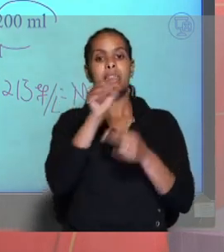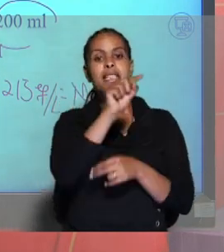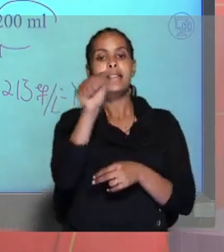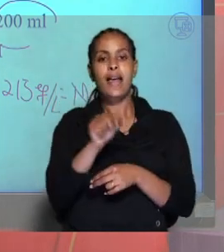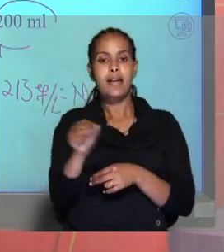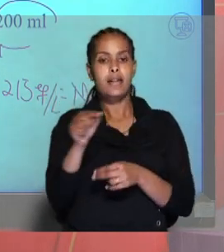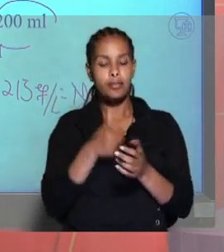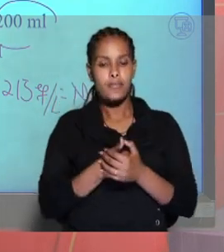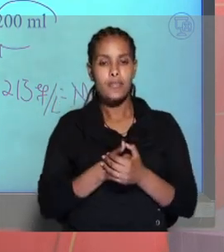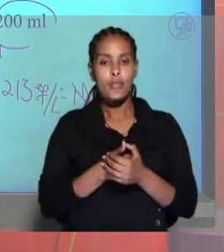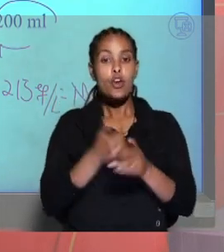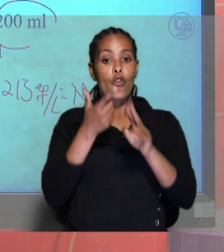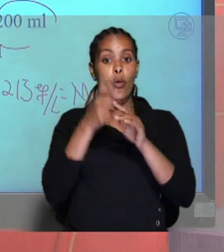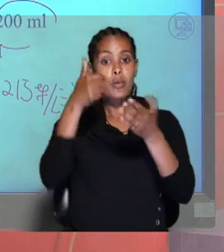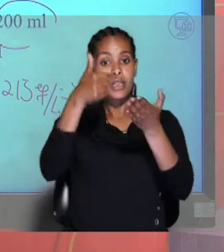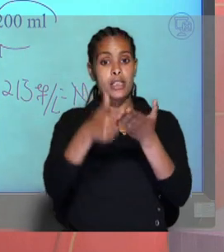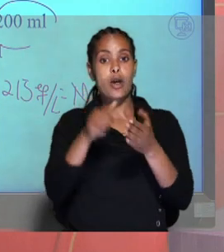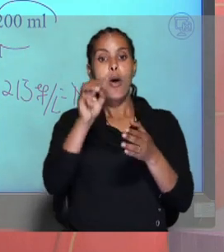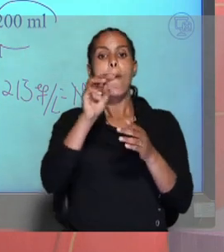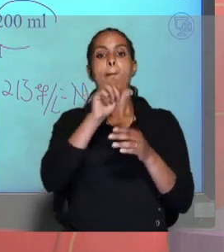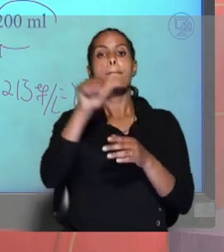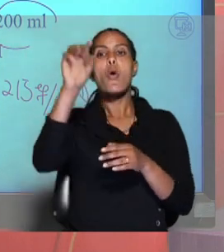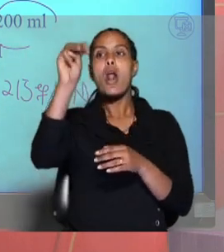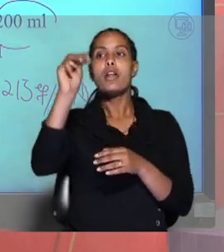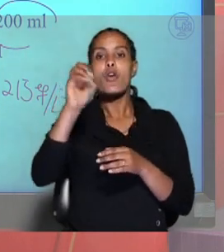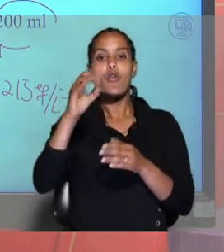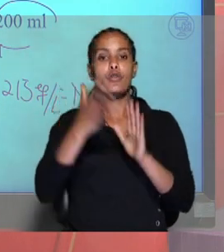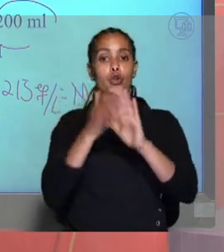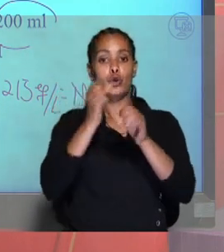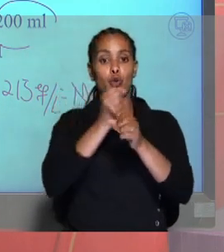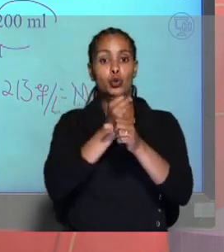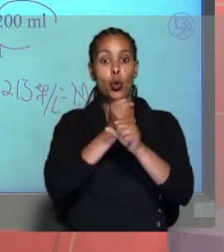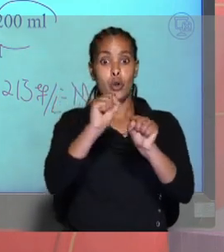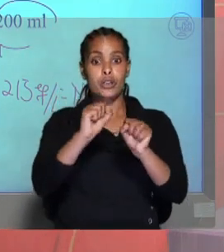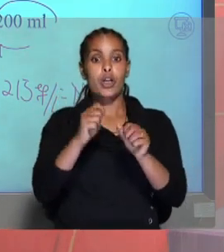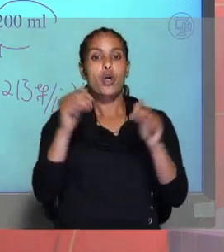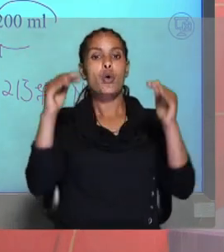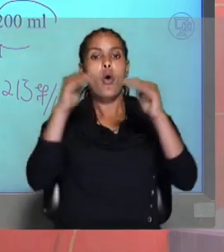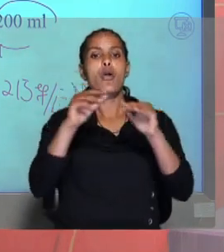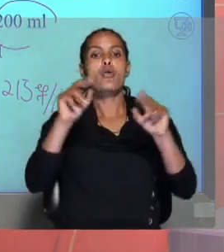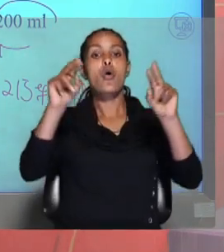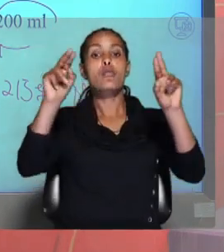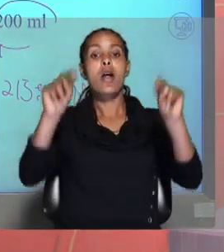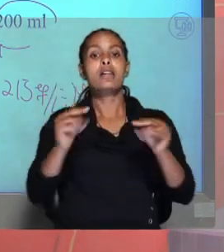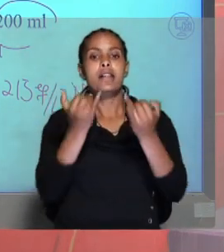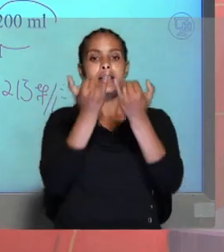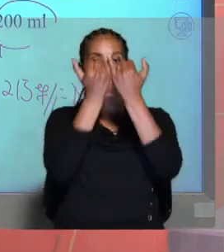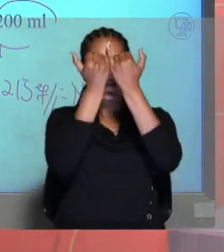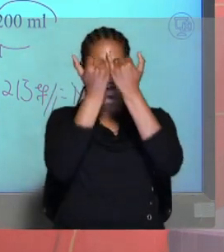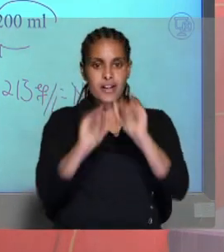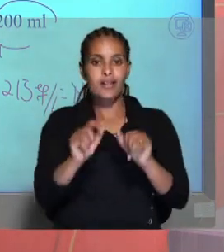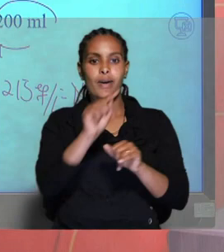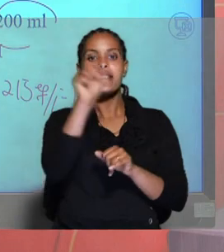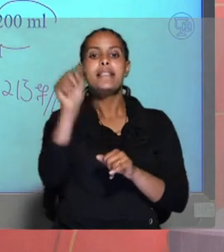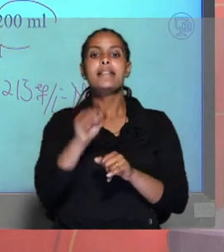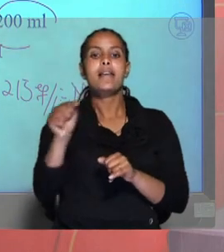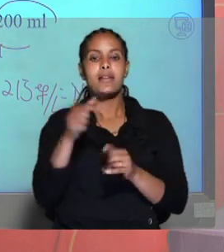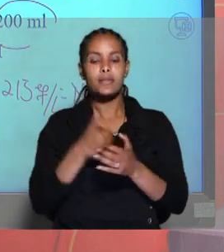Z. From this, molarity of the solution equal normality divided by